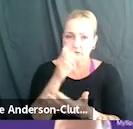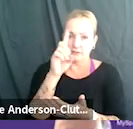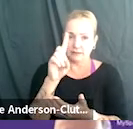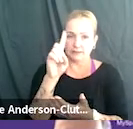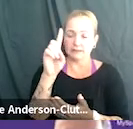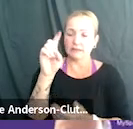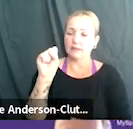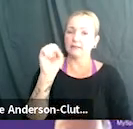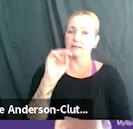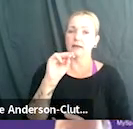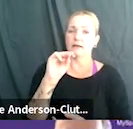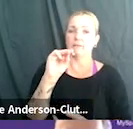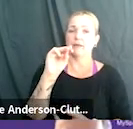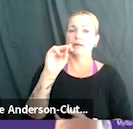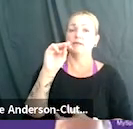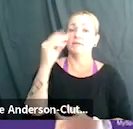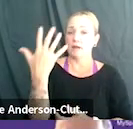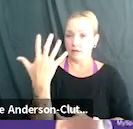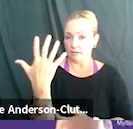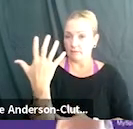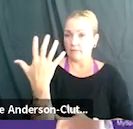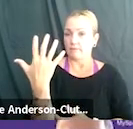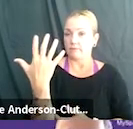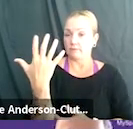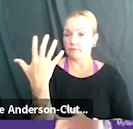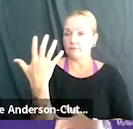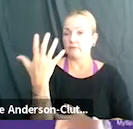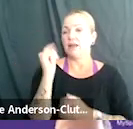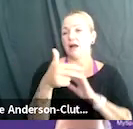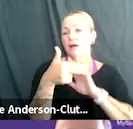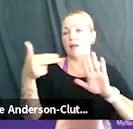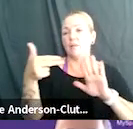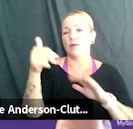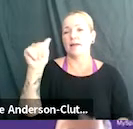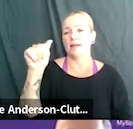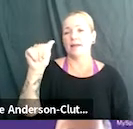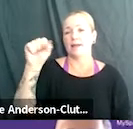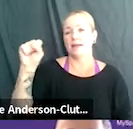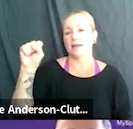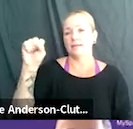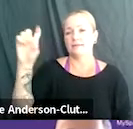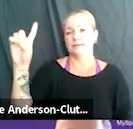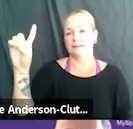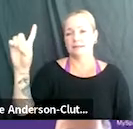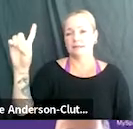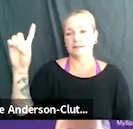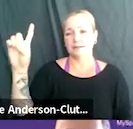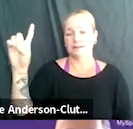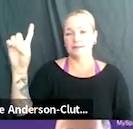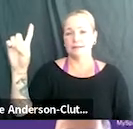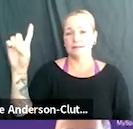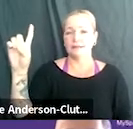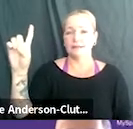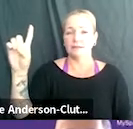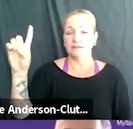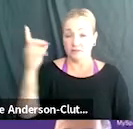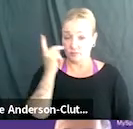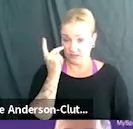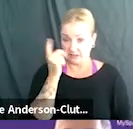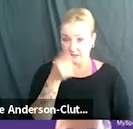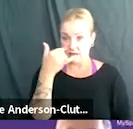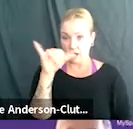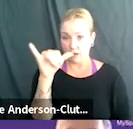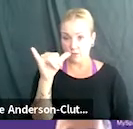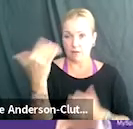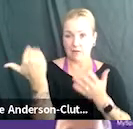the description is similar. There are perhaps more examples, but it's just the insistence on sameness, inflexible adherence to routines, and inflexible